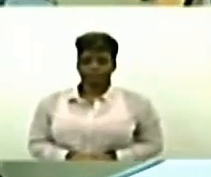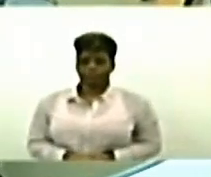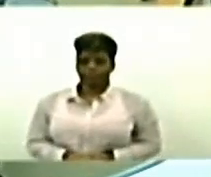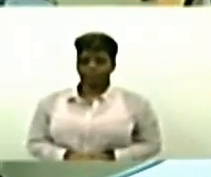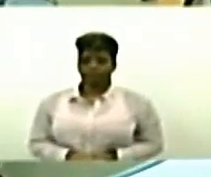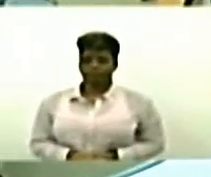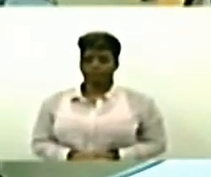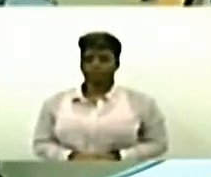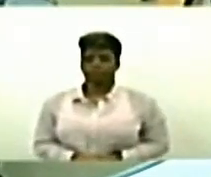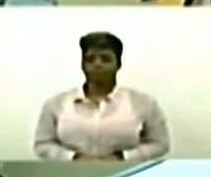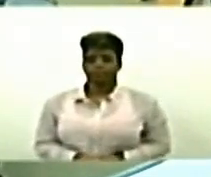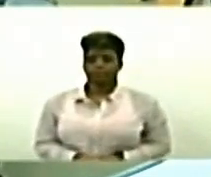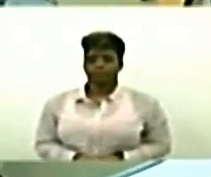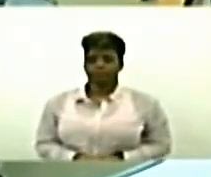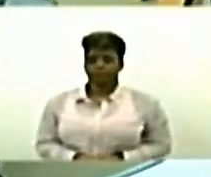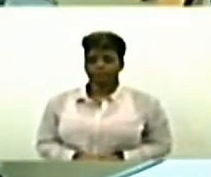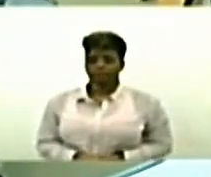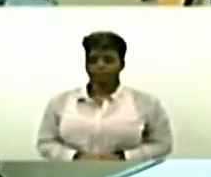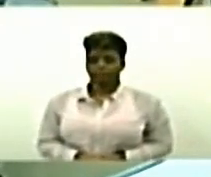Yeah.